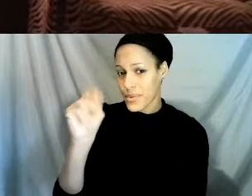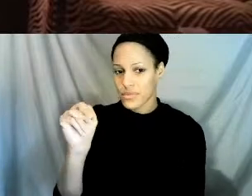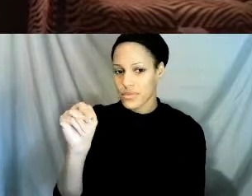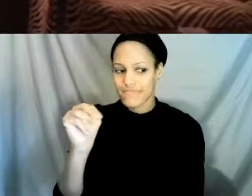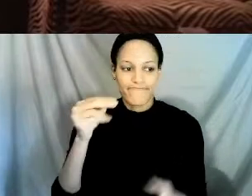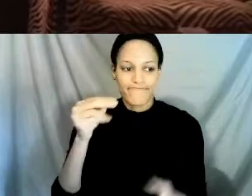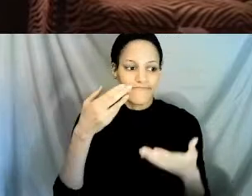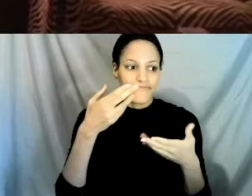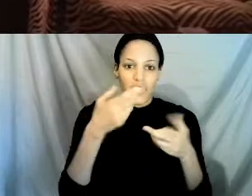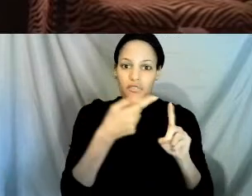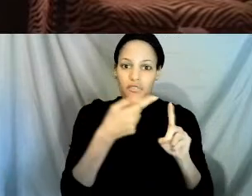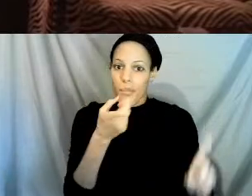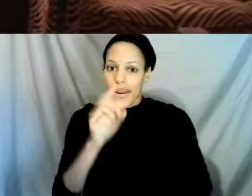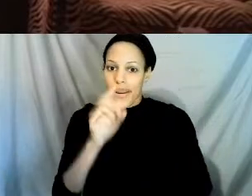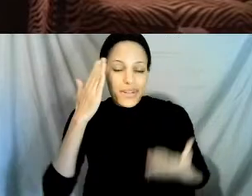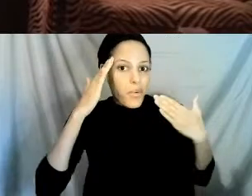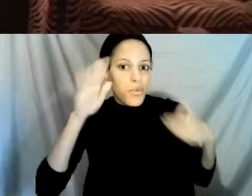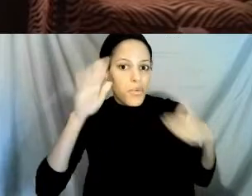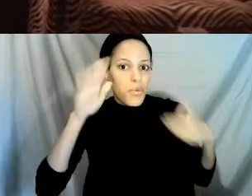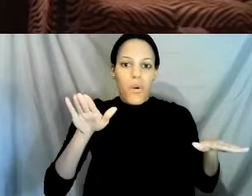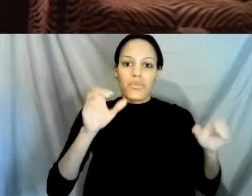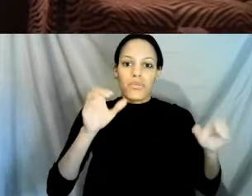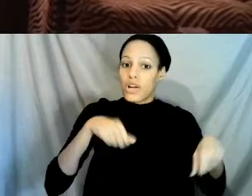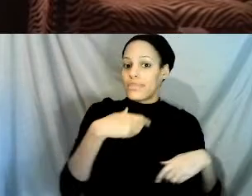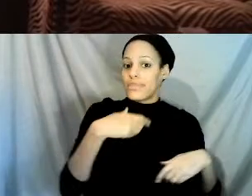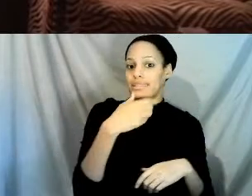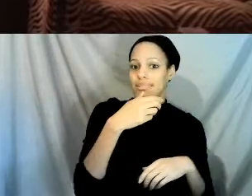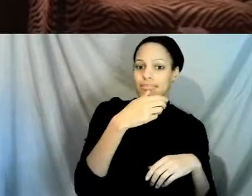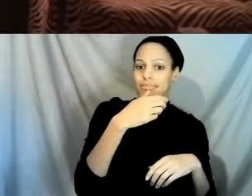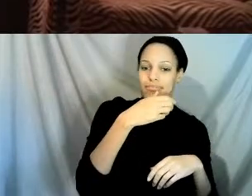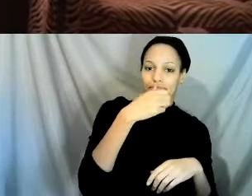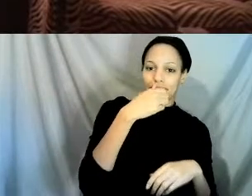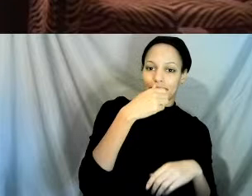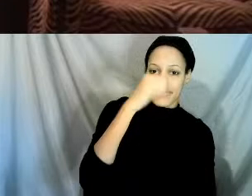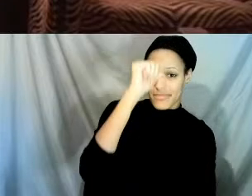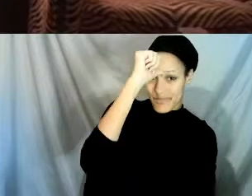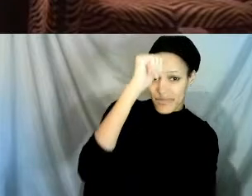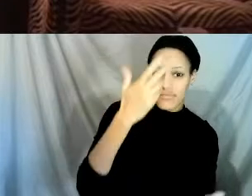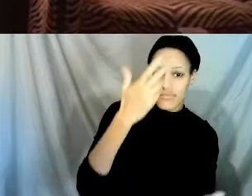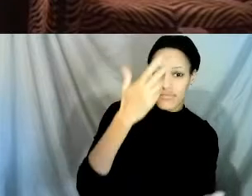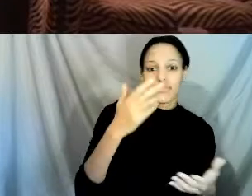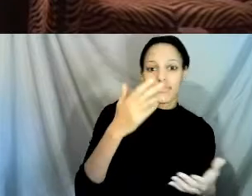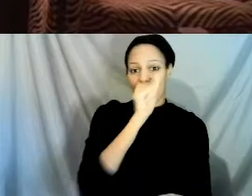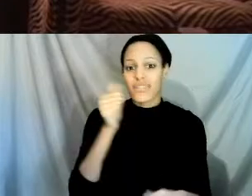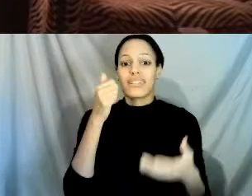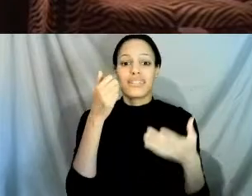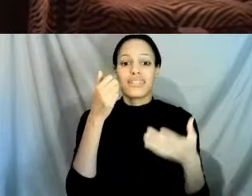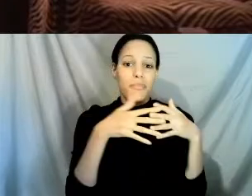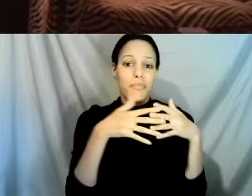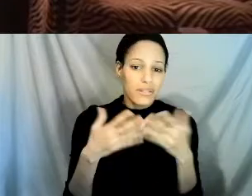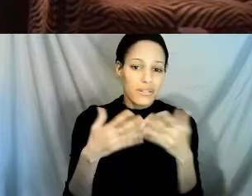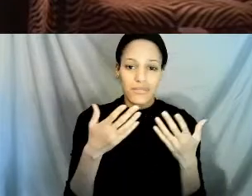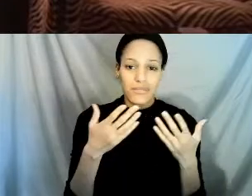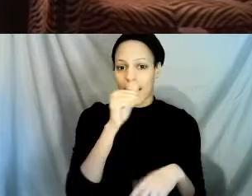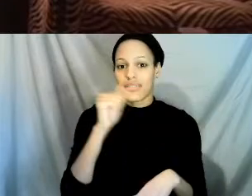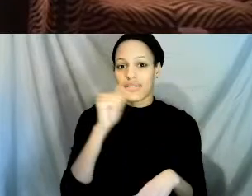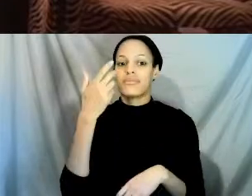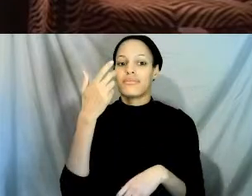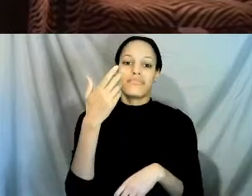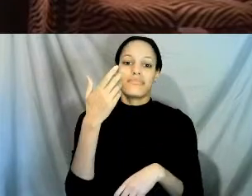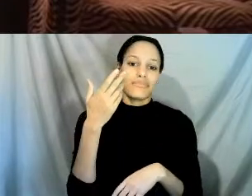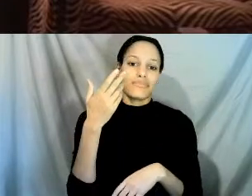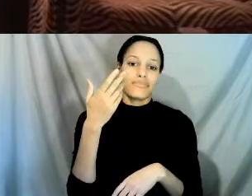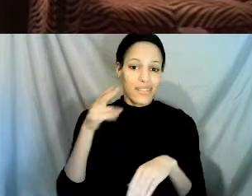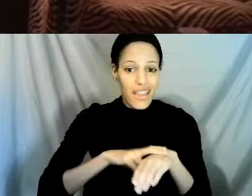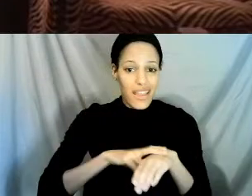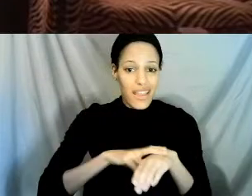could be Irish and it was Mahone, and it changed over time. My father was born Eugene